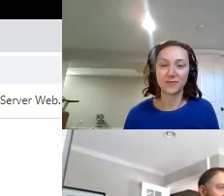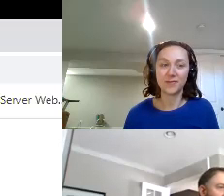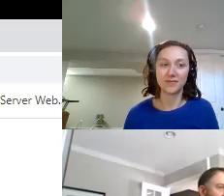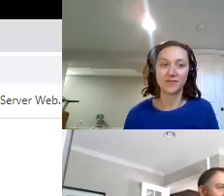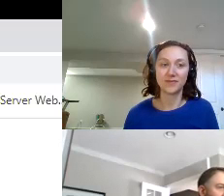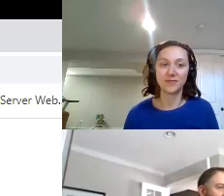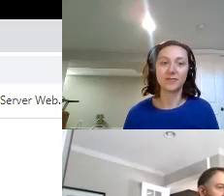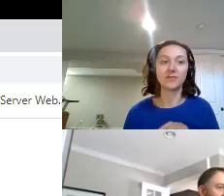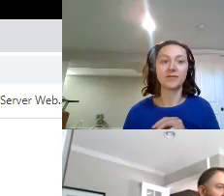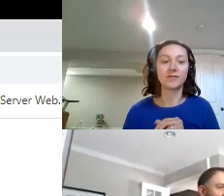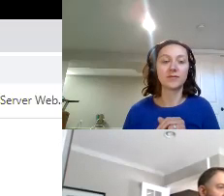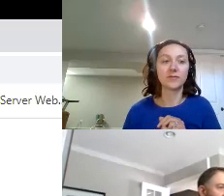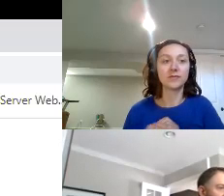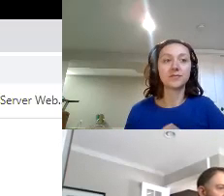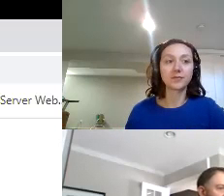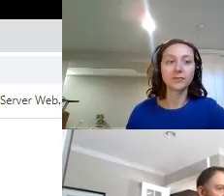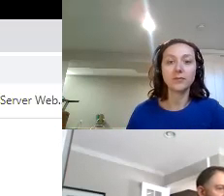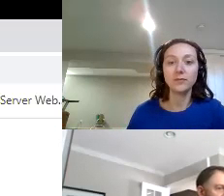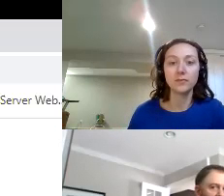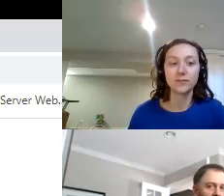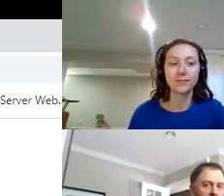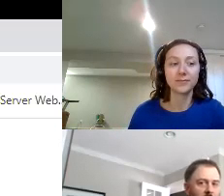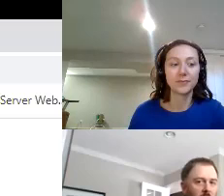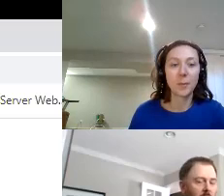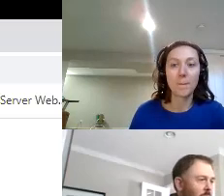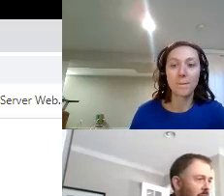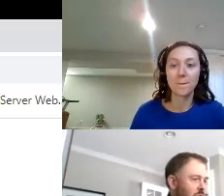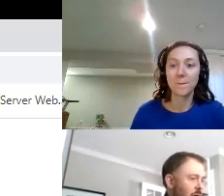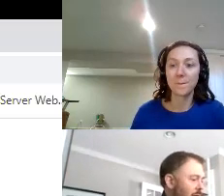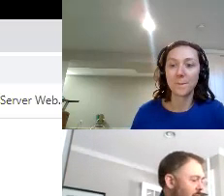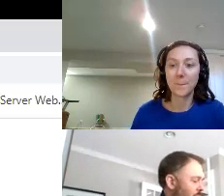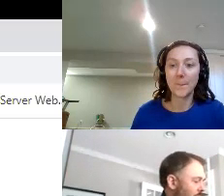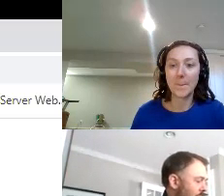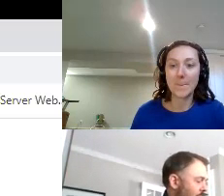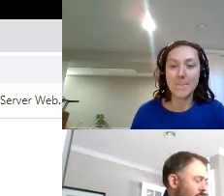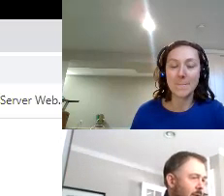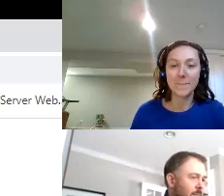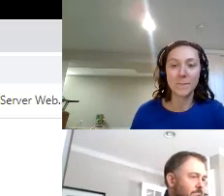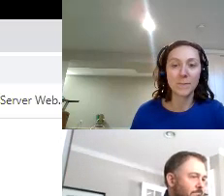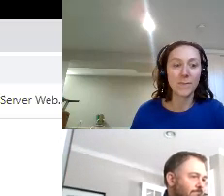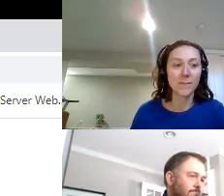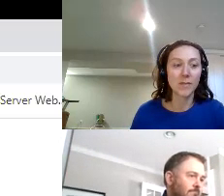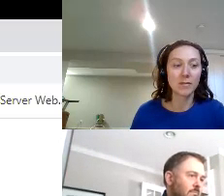afterwards. But I'd love to entertain any questions that anyone has right now, and